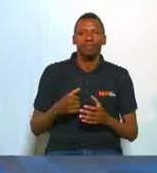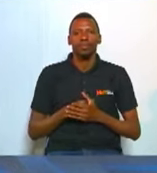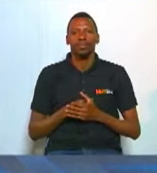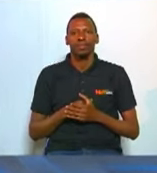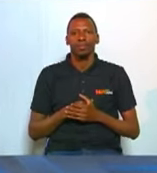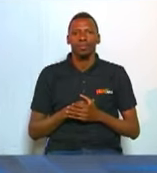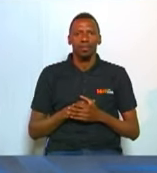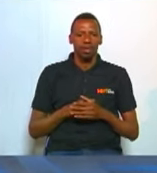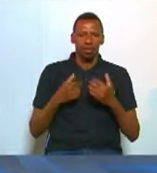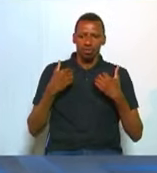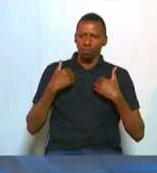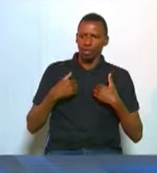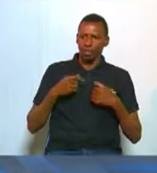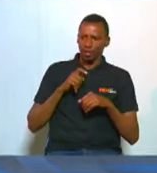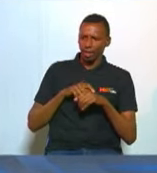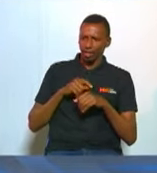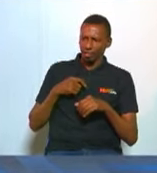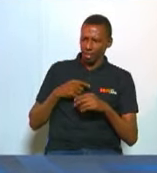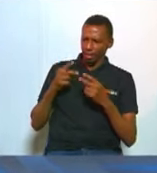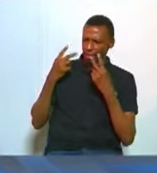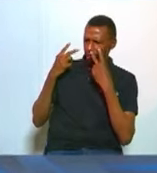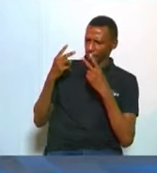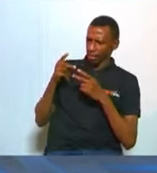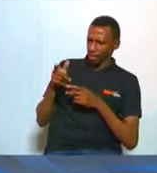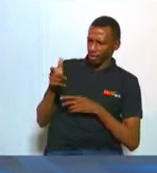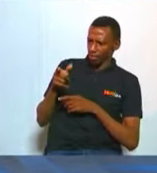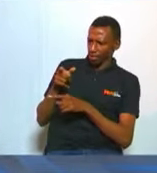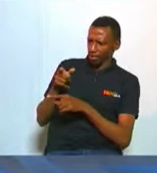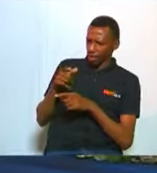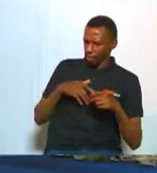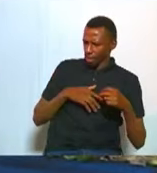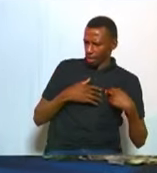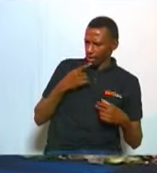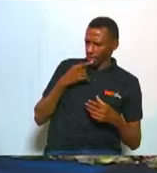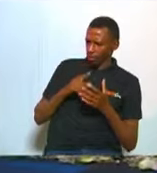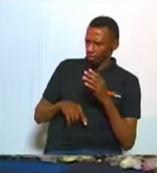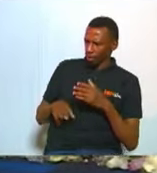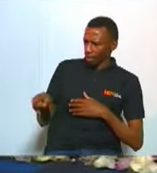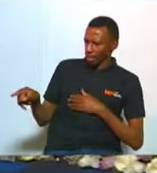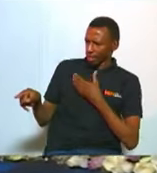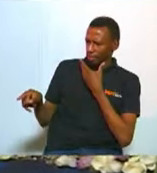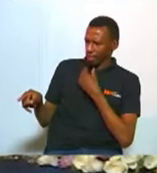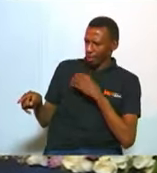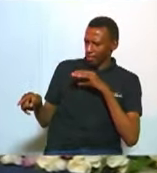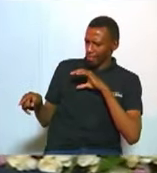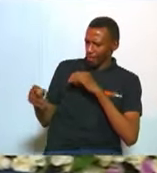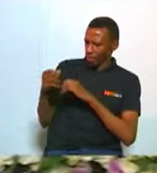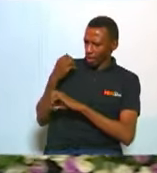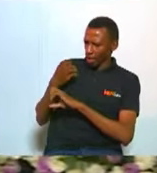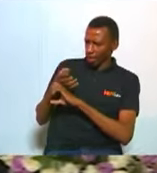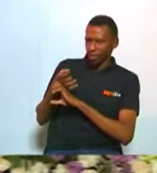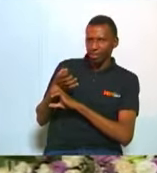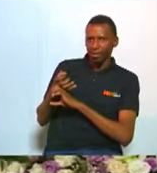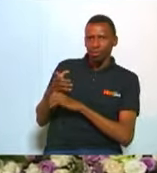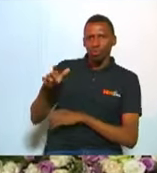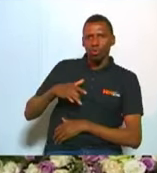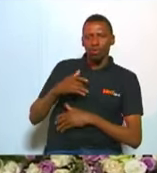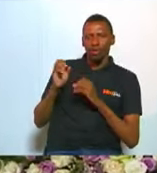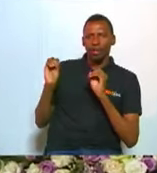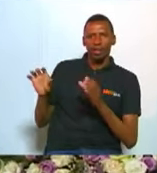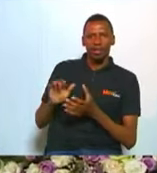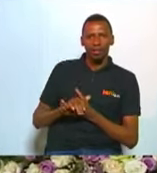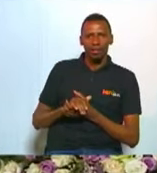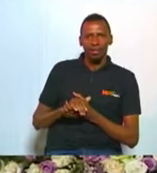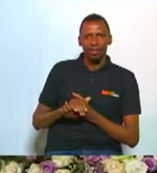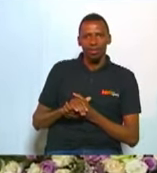To me, when I was watching the video, in my heart I was saying, this guy is very tough. You don't even feel,